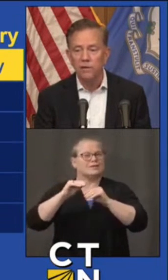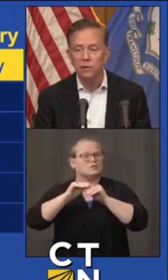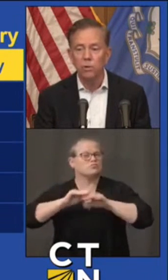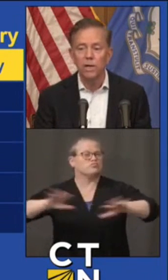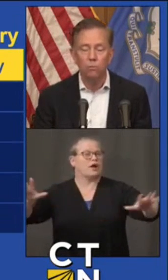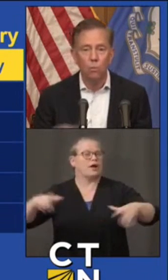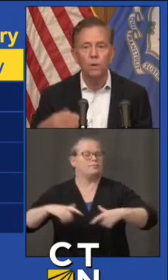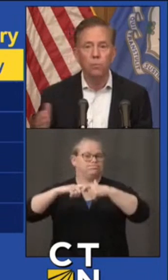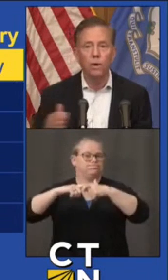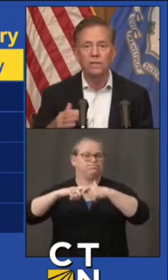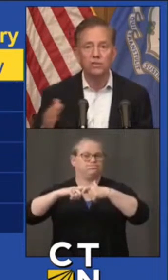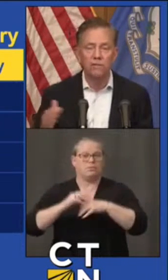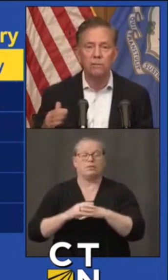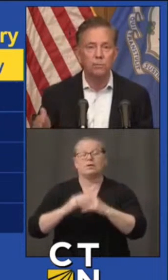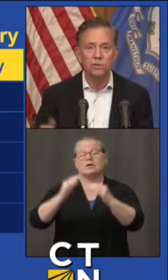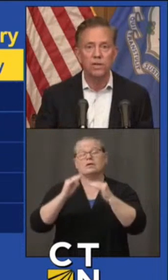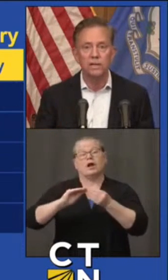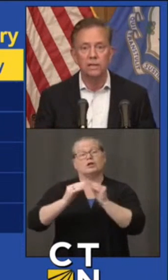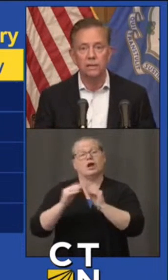positivity rate,